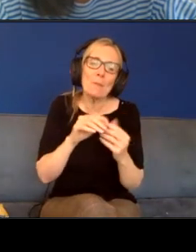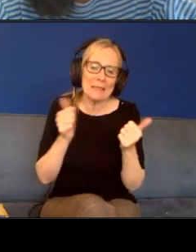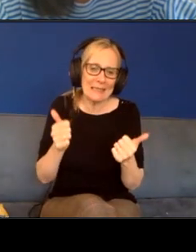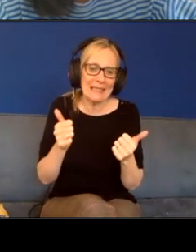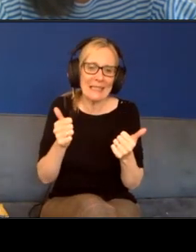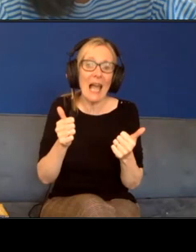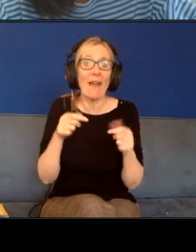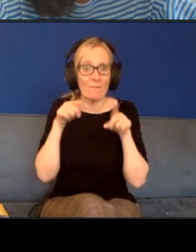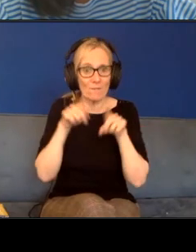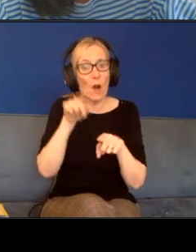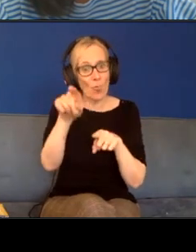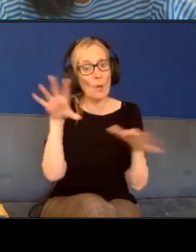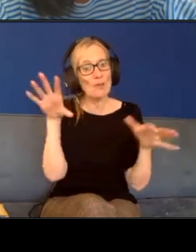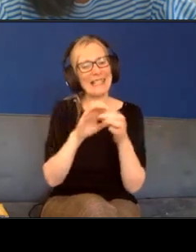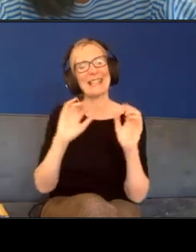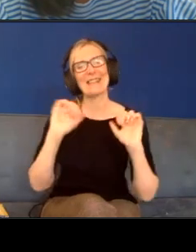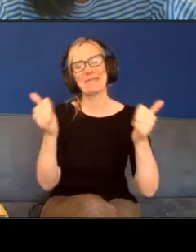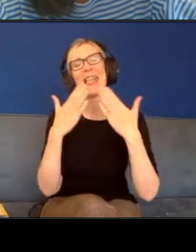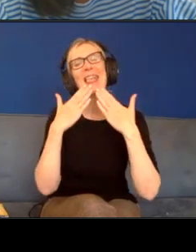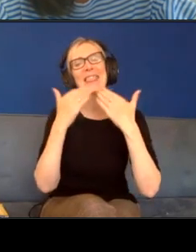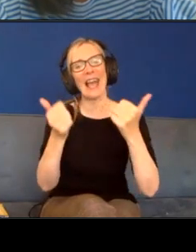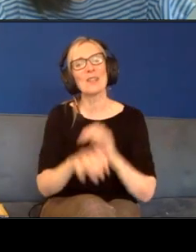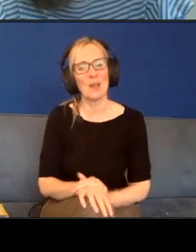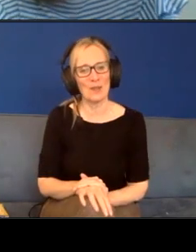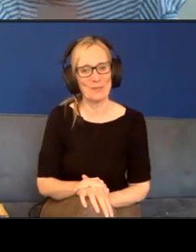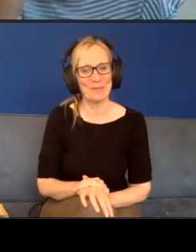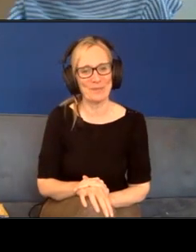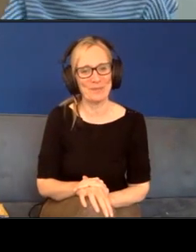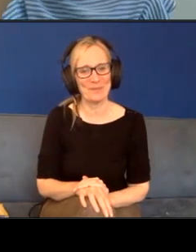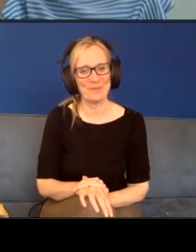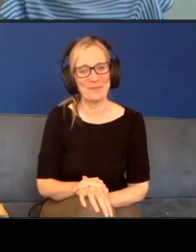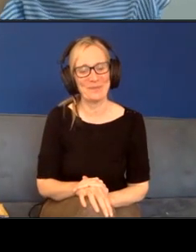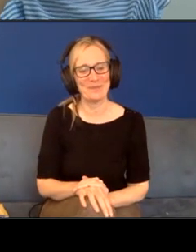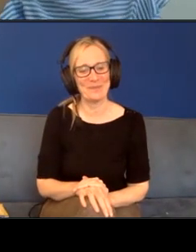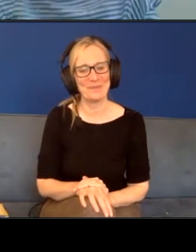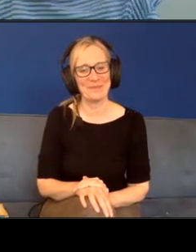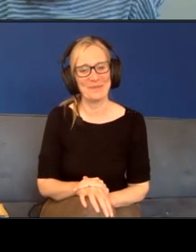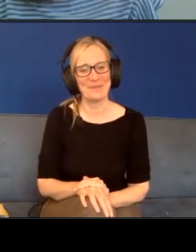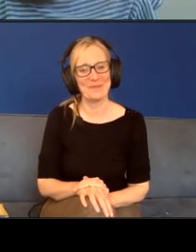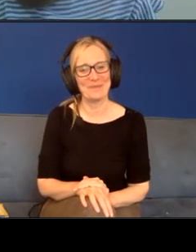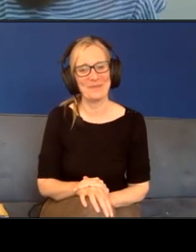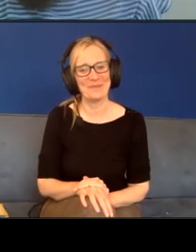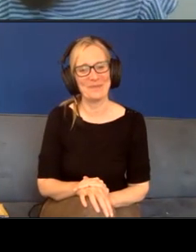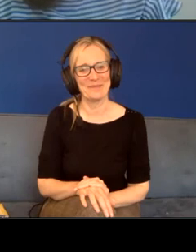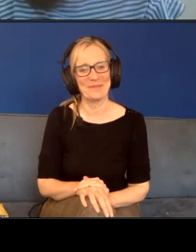those links. Thank you. Thank you. Bye.